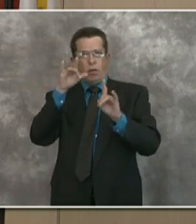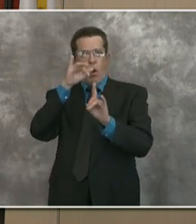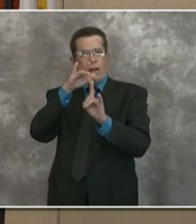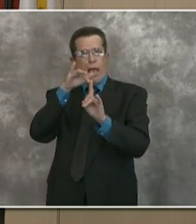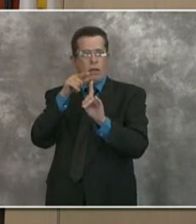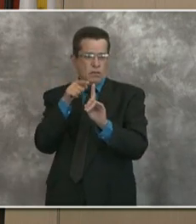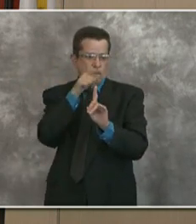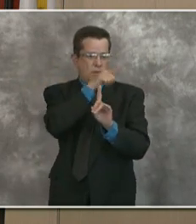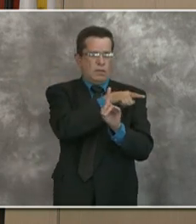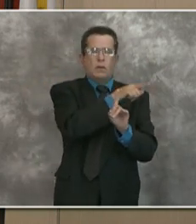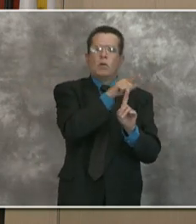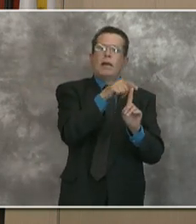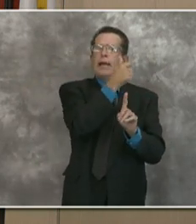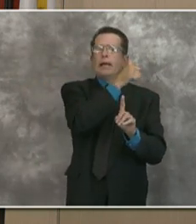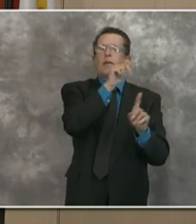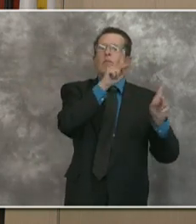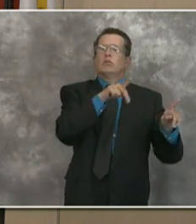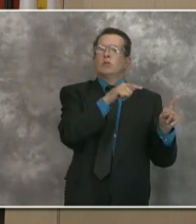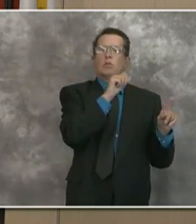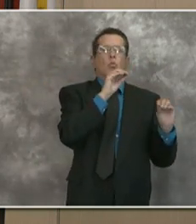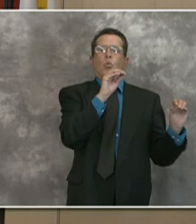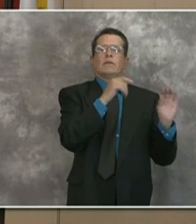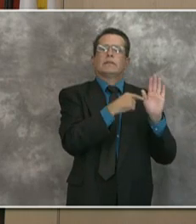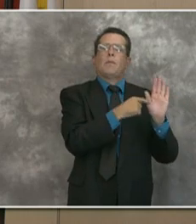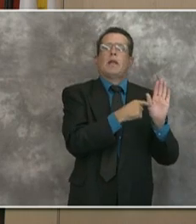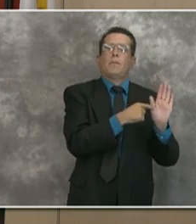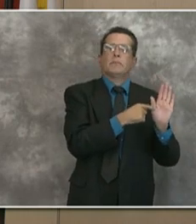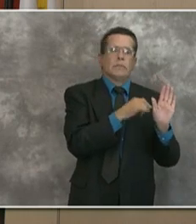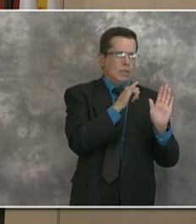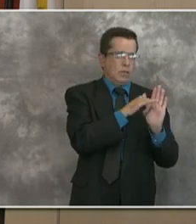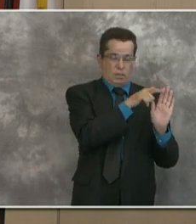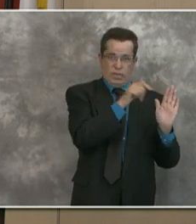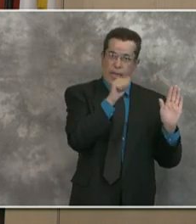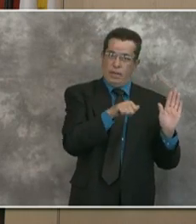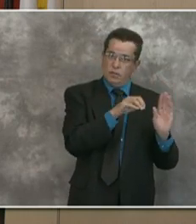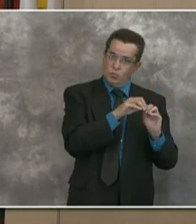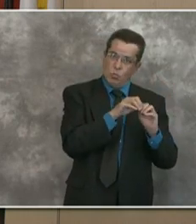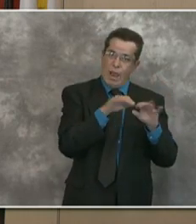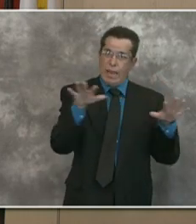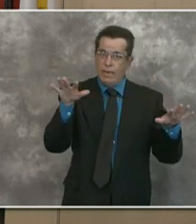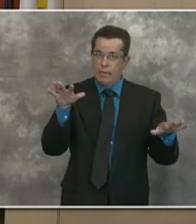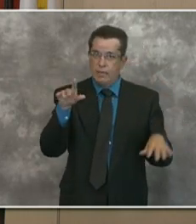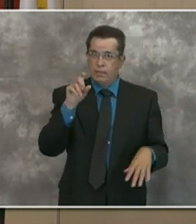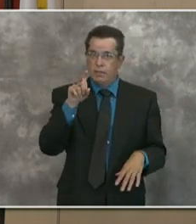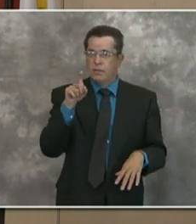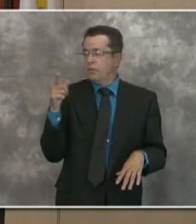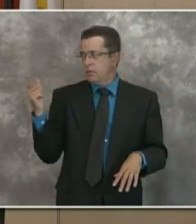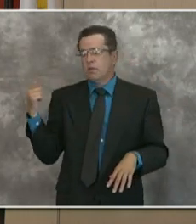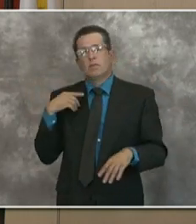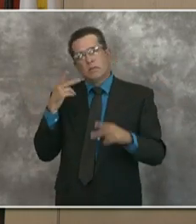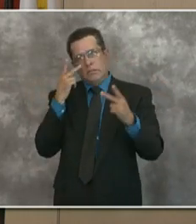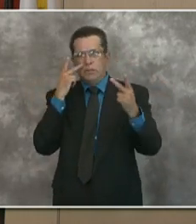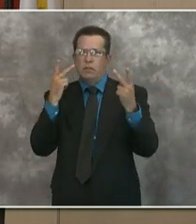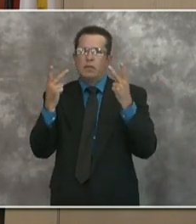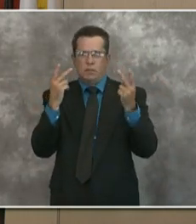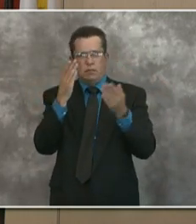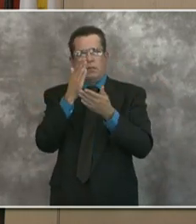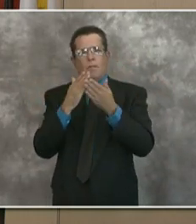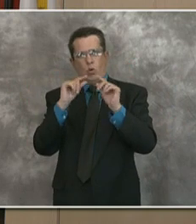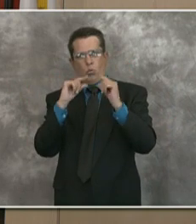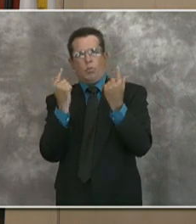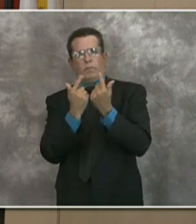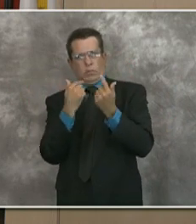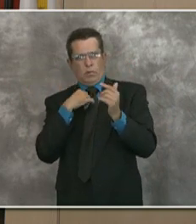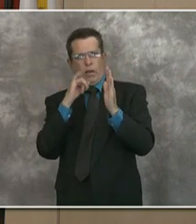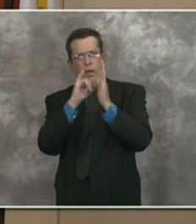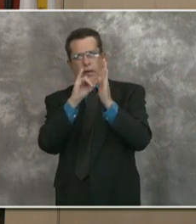to any asymptomatic individuals? Well, we, in the overall number of cases, there are certain groups where we've